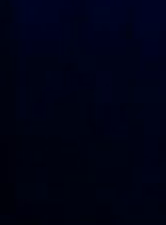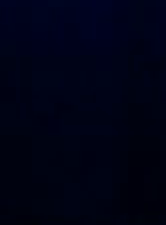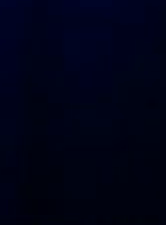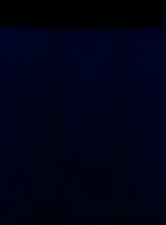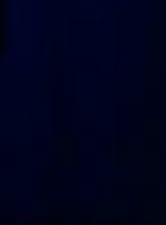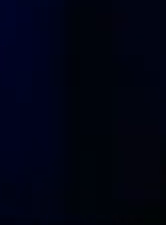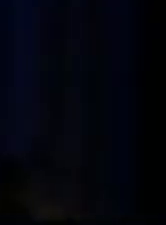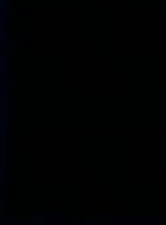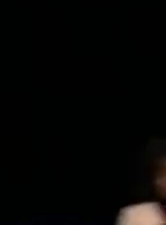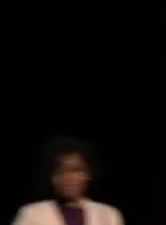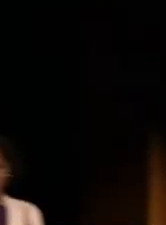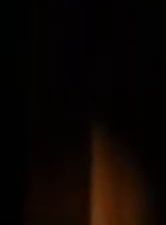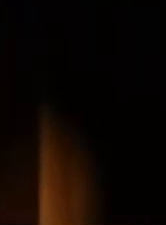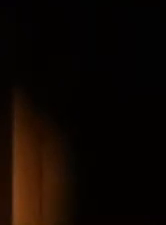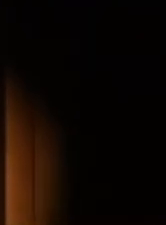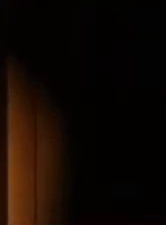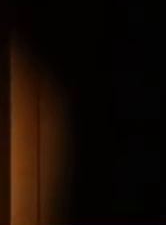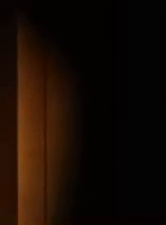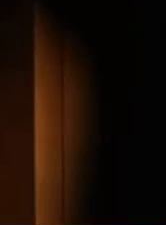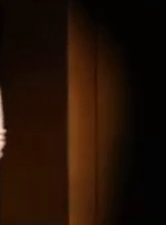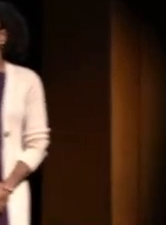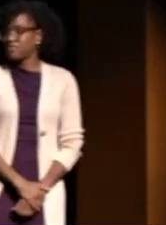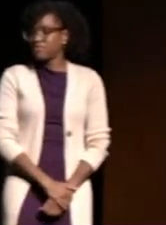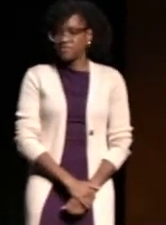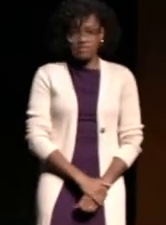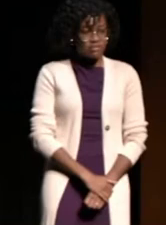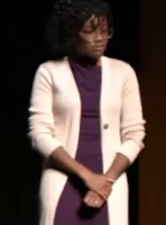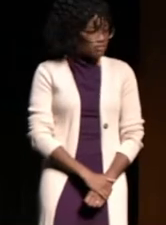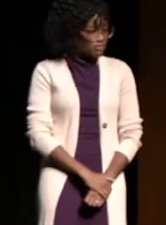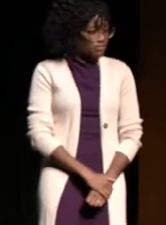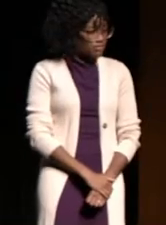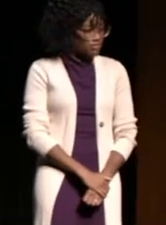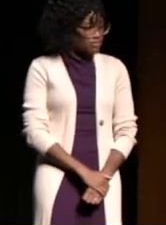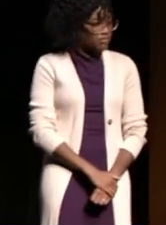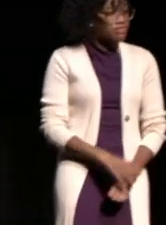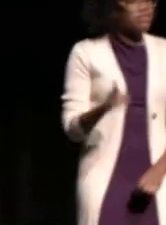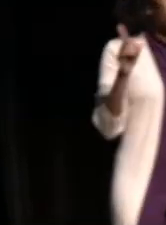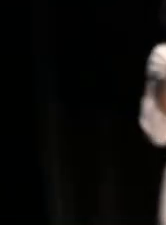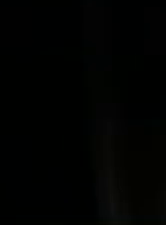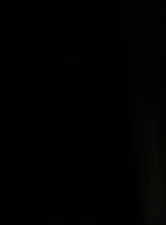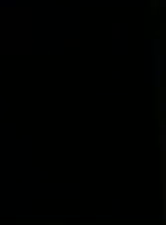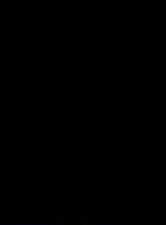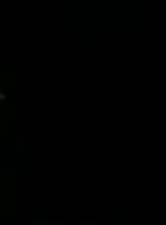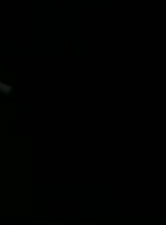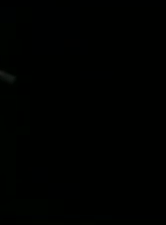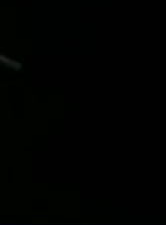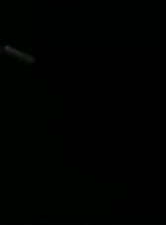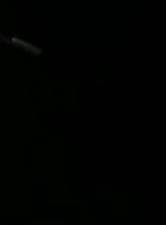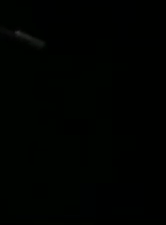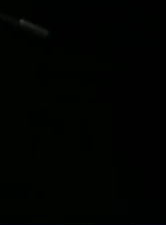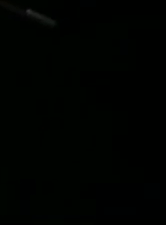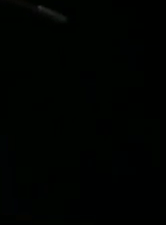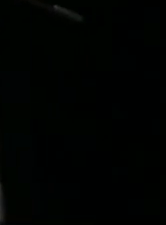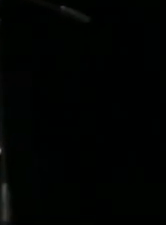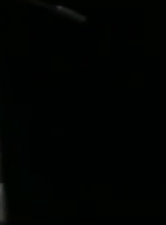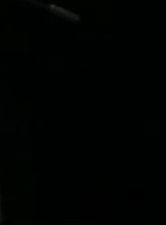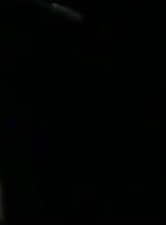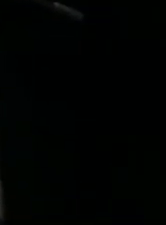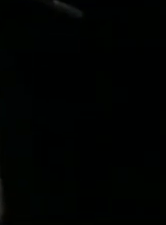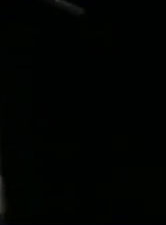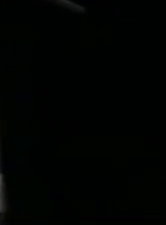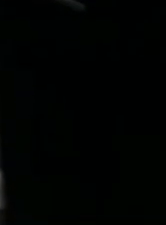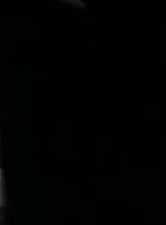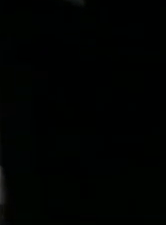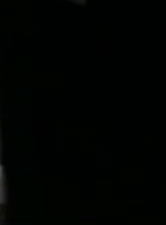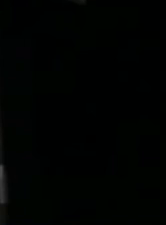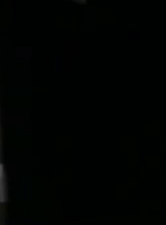followed by the esteemed principal of Duke Ellington School of the Arts, Sandy M. Logan.